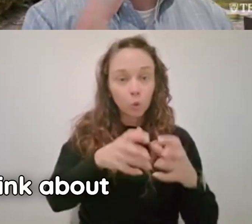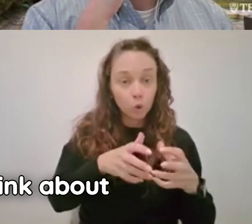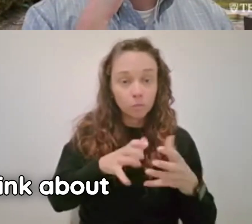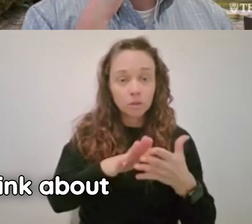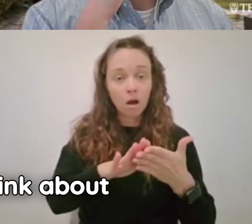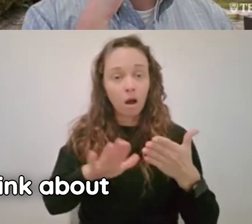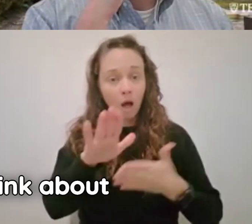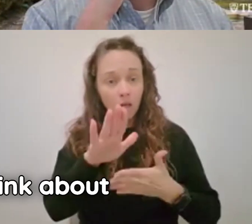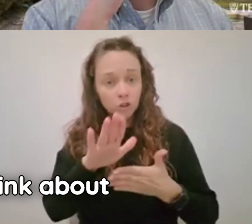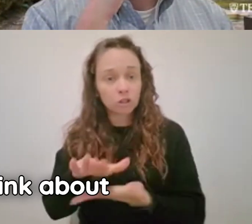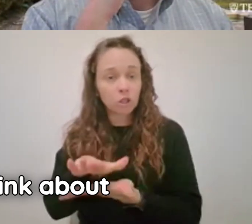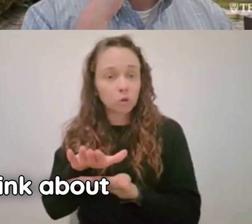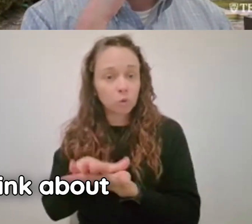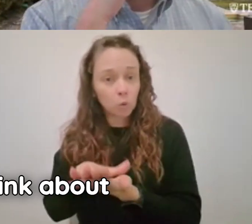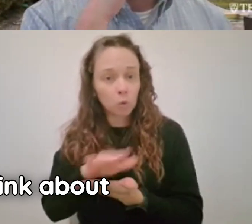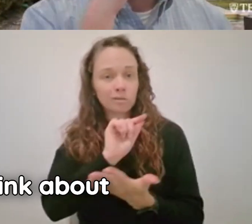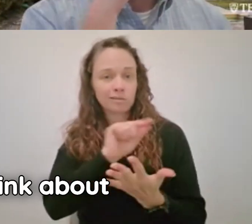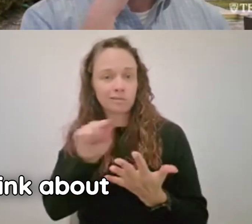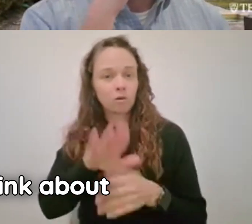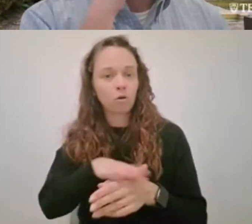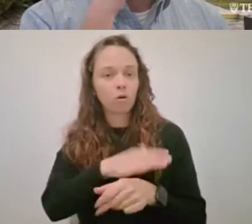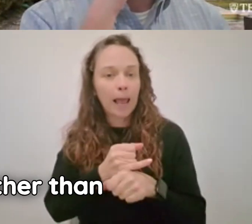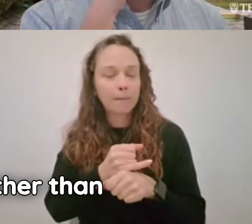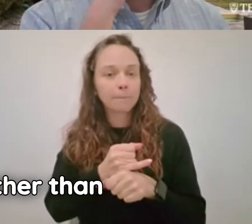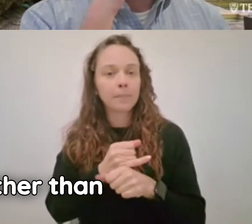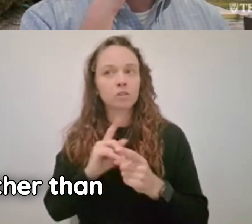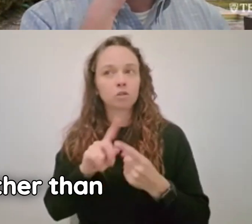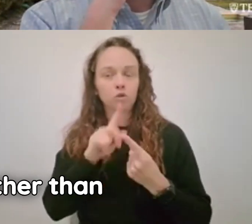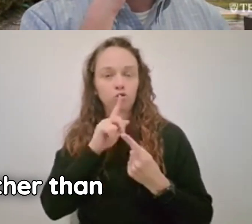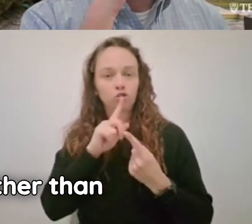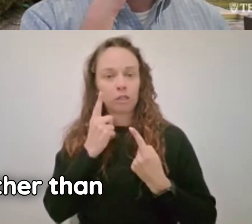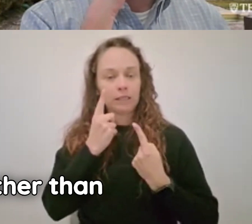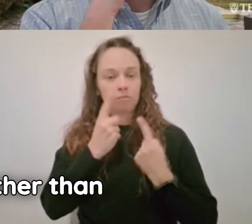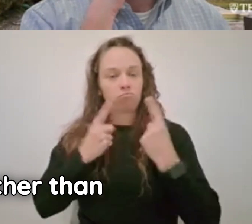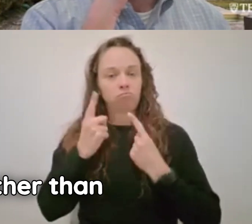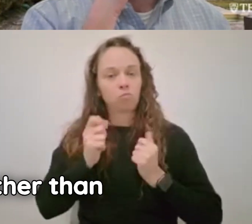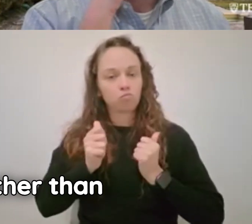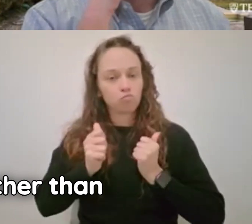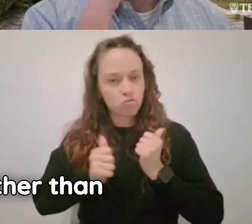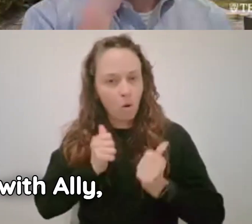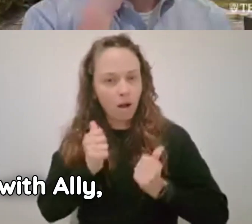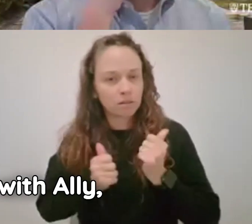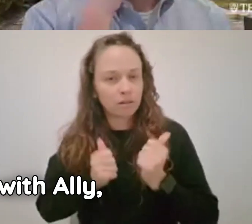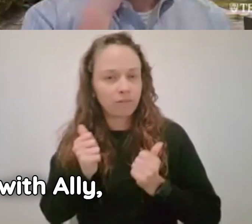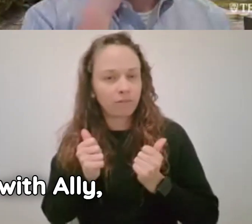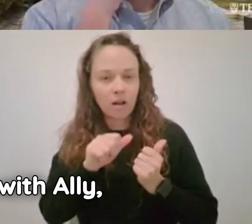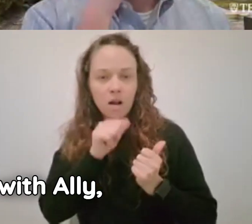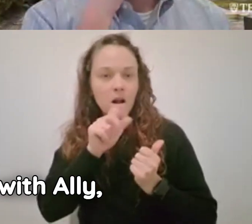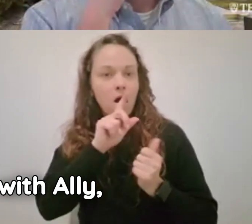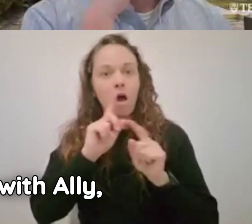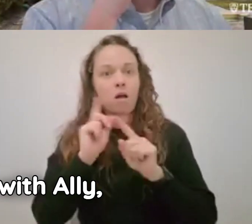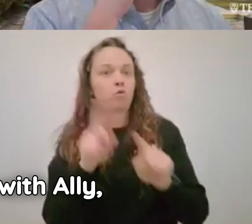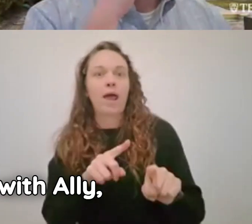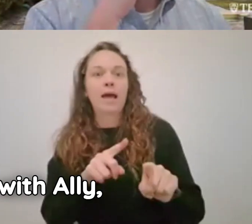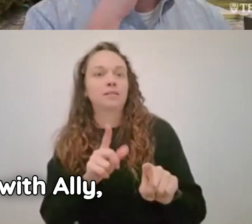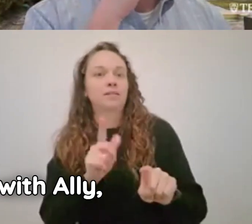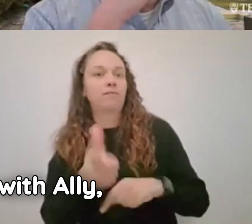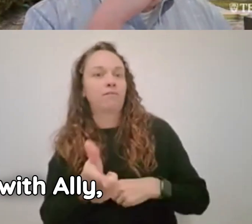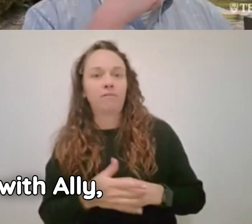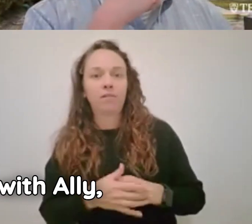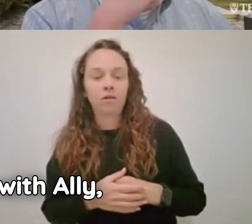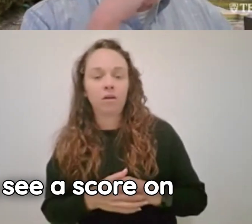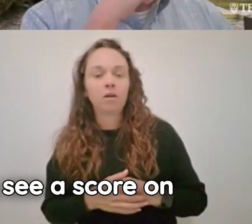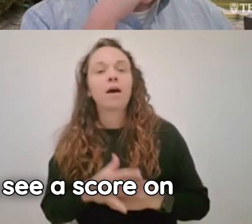across campus to really think about being proactive rather than reactive? I feel like